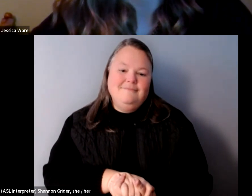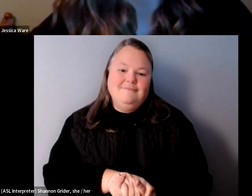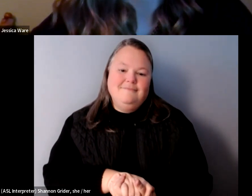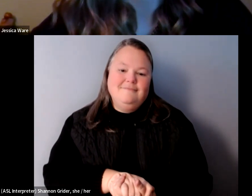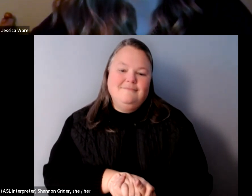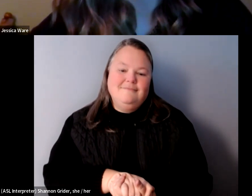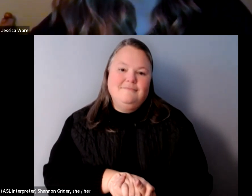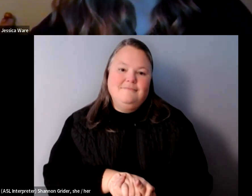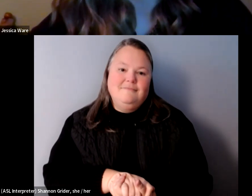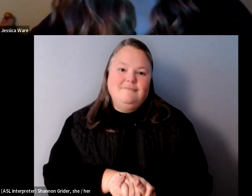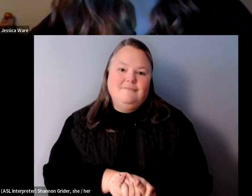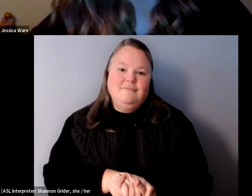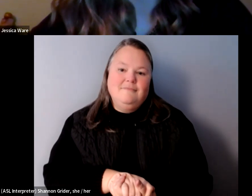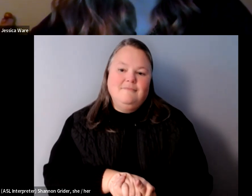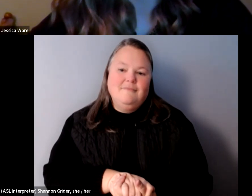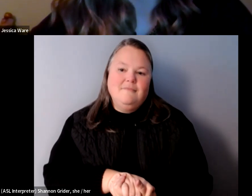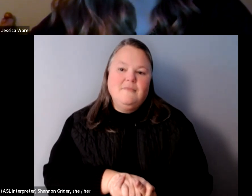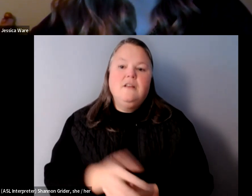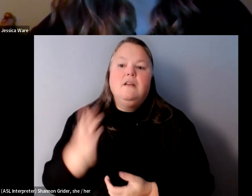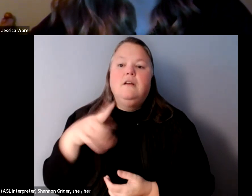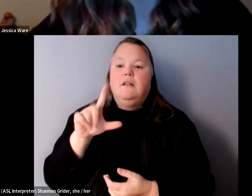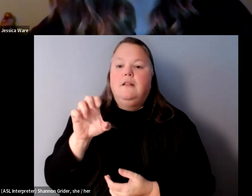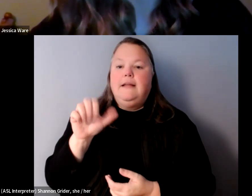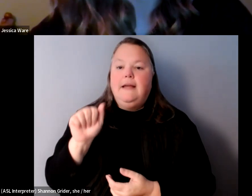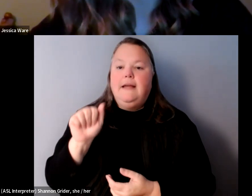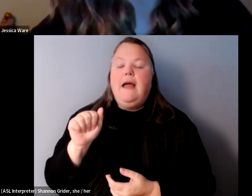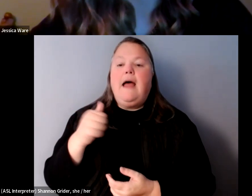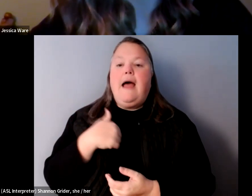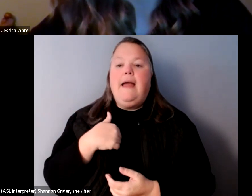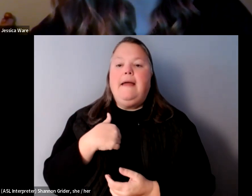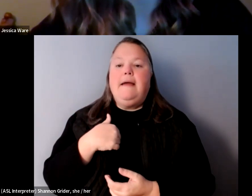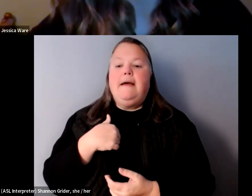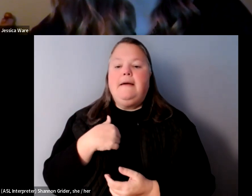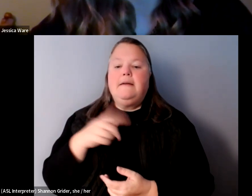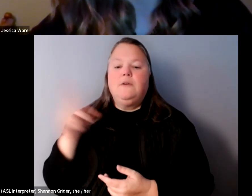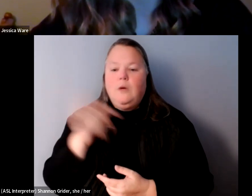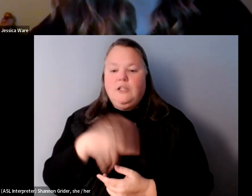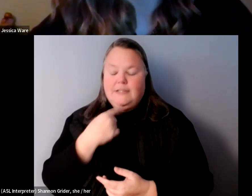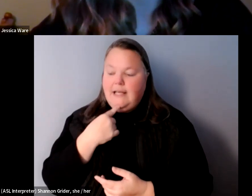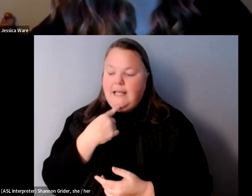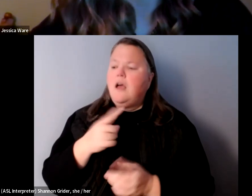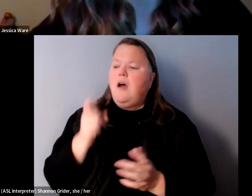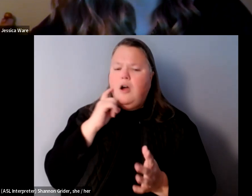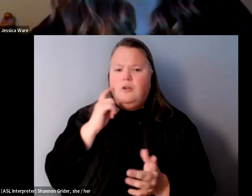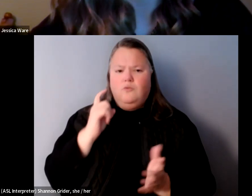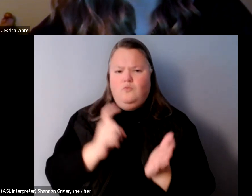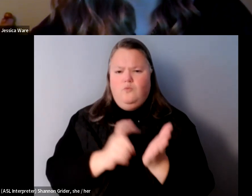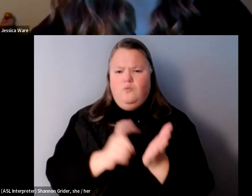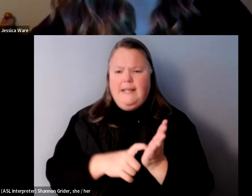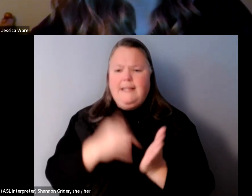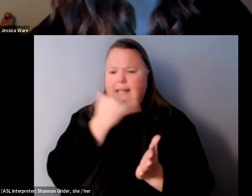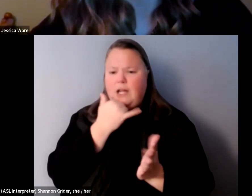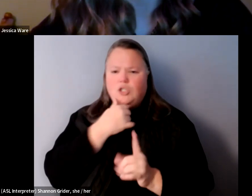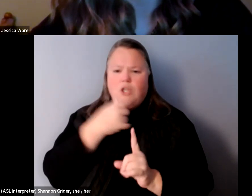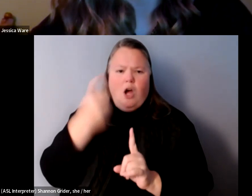On automating the system to recognize errors on referrals, how is the system able to recognize certain things